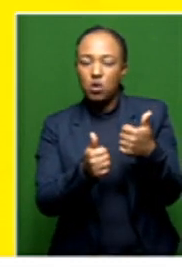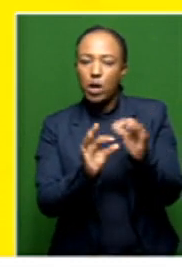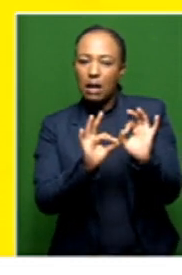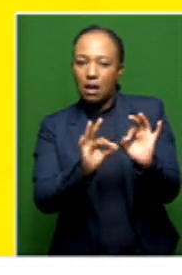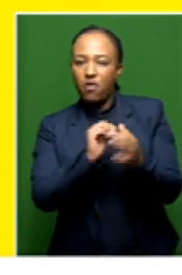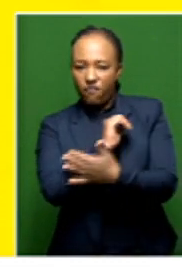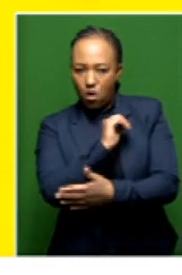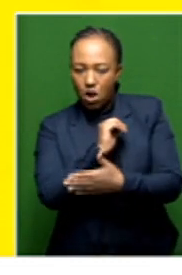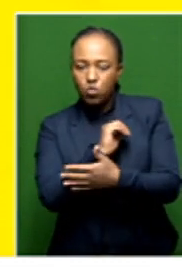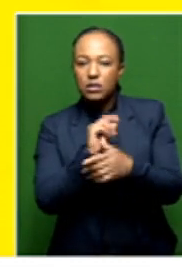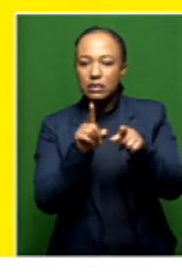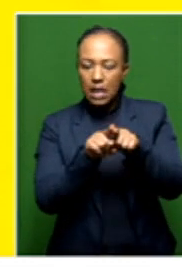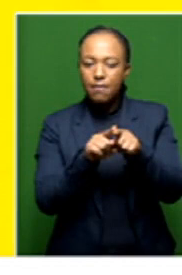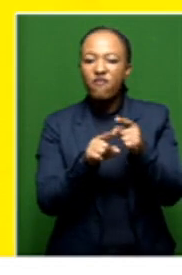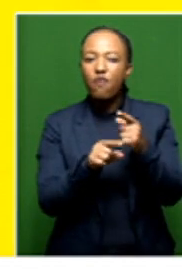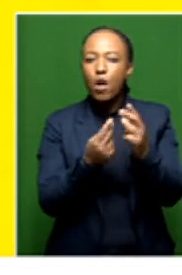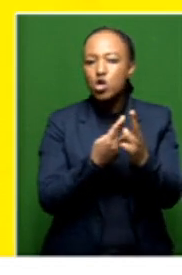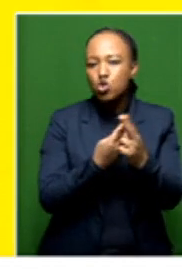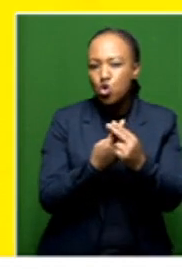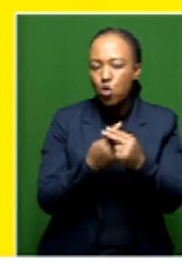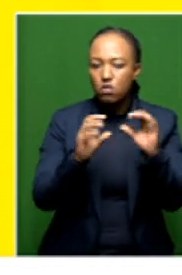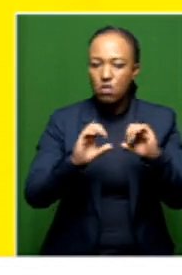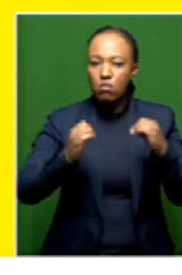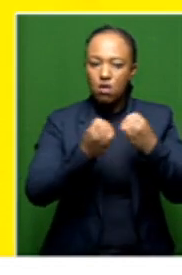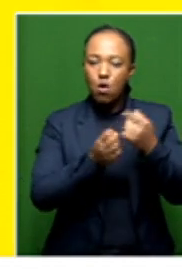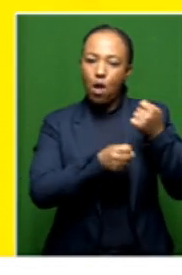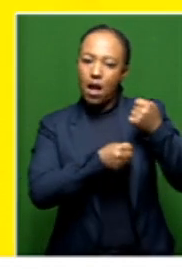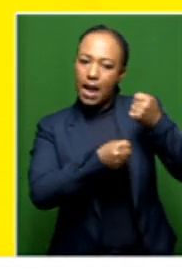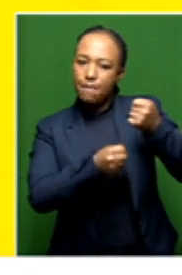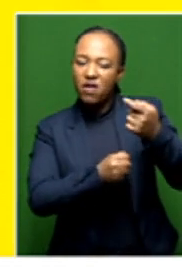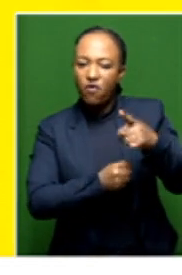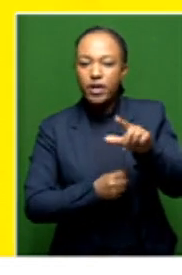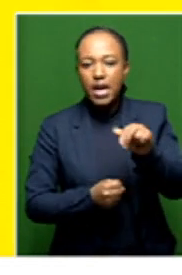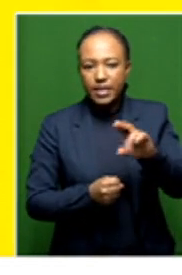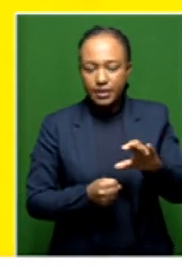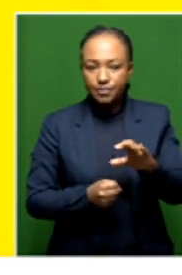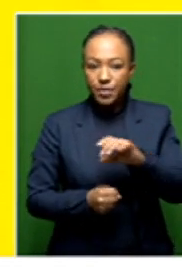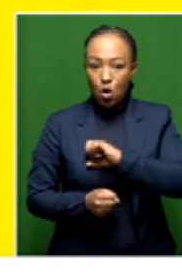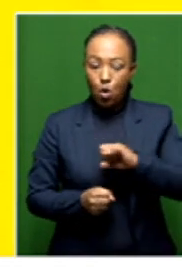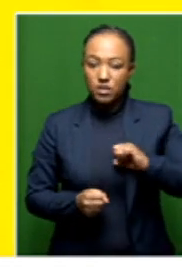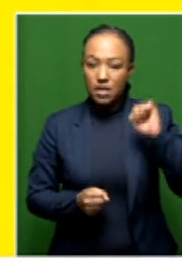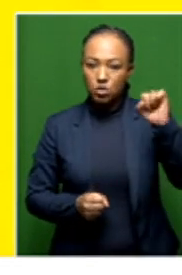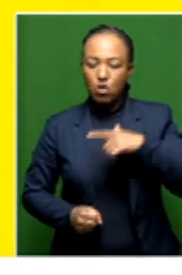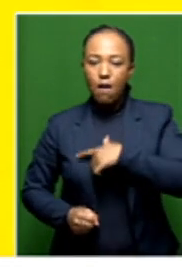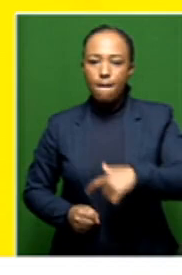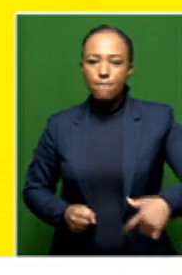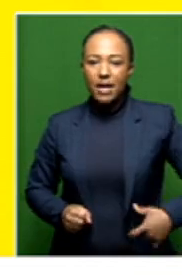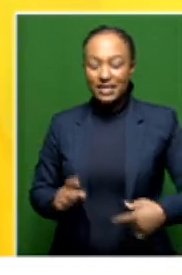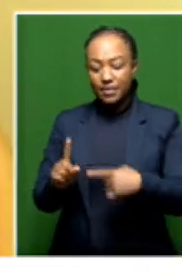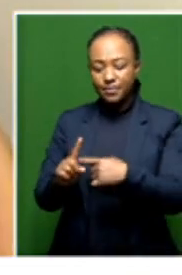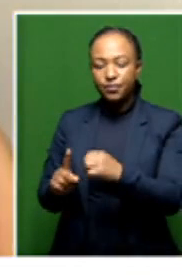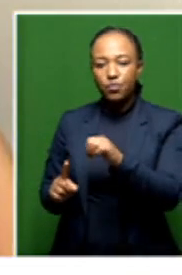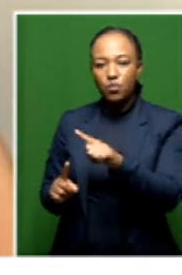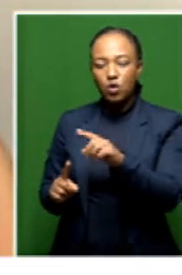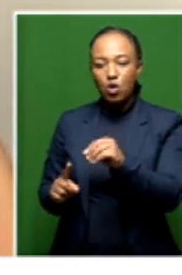country, and the labor organization will be campaigning for the ANC. Now, Cosatu President Zingiswa Losi joins us